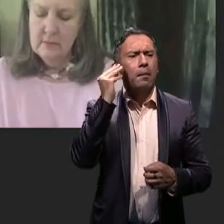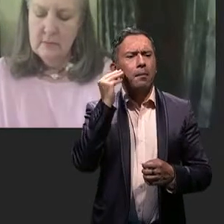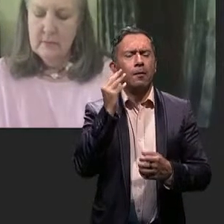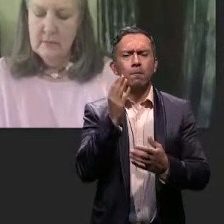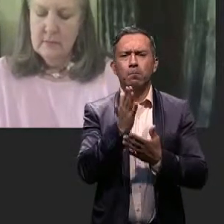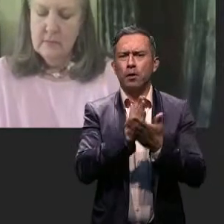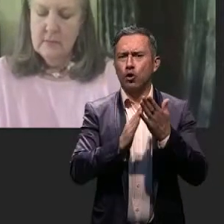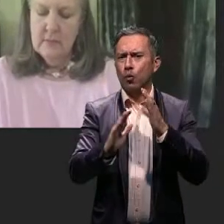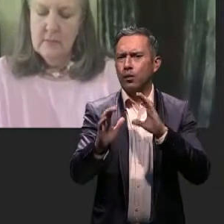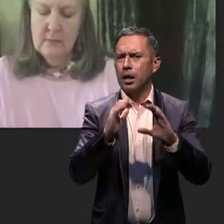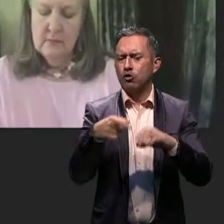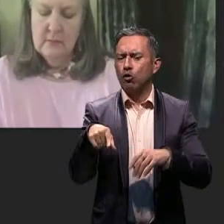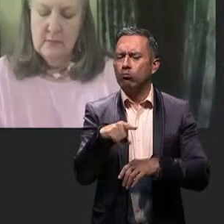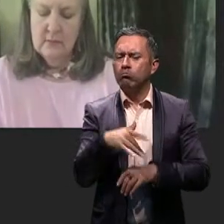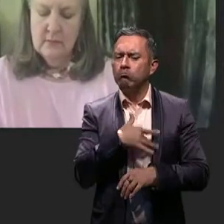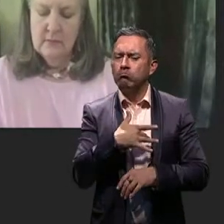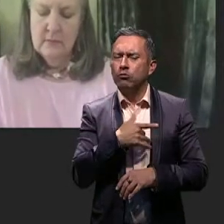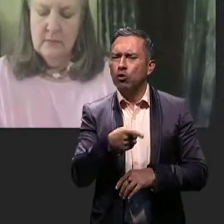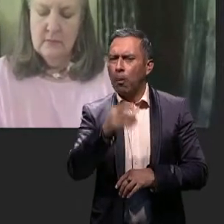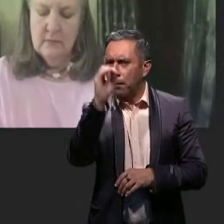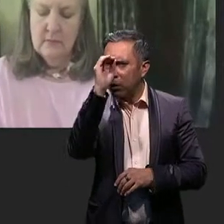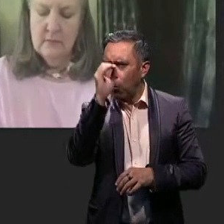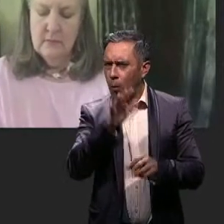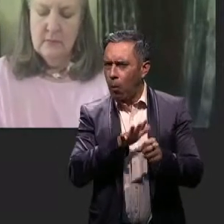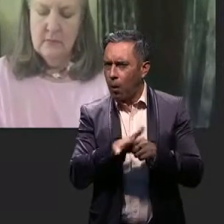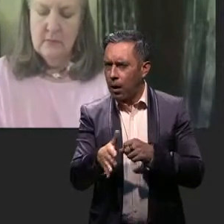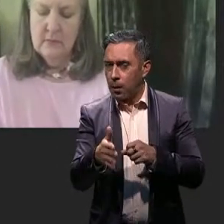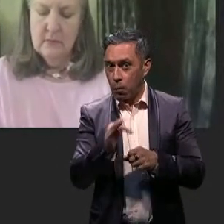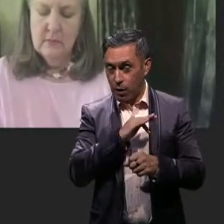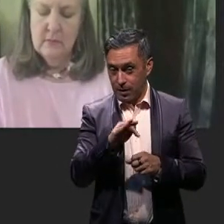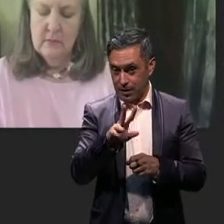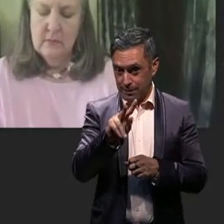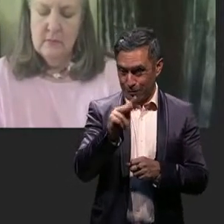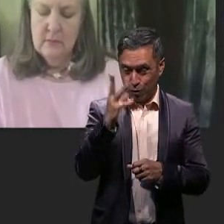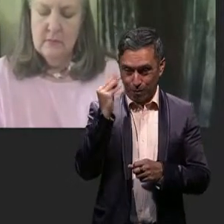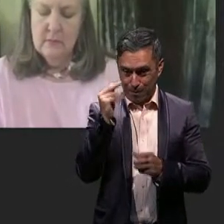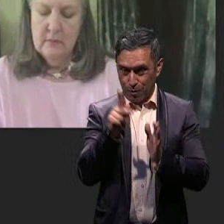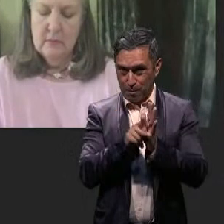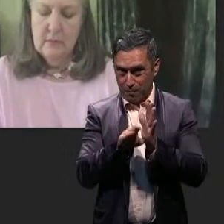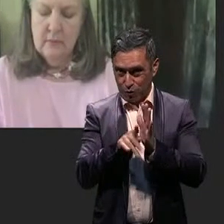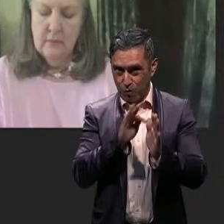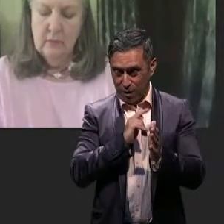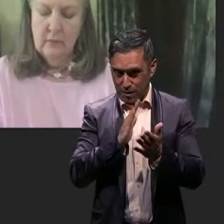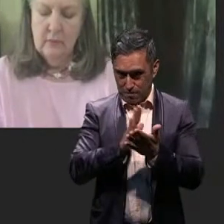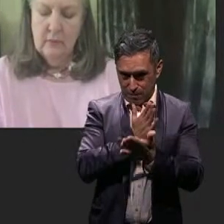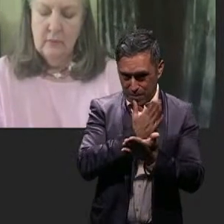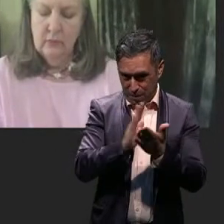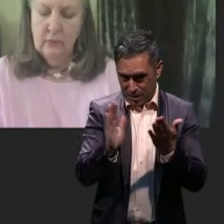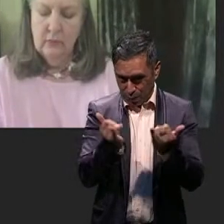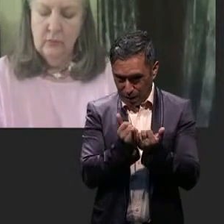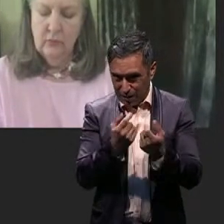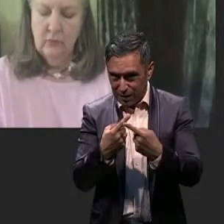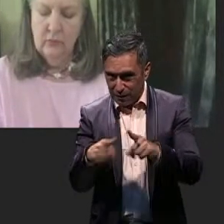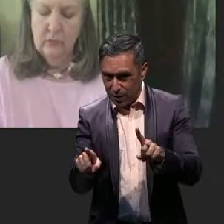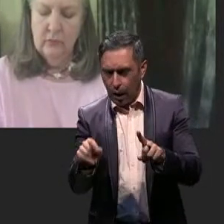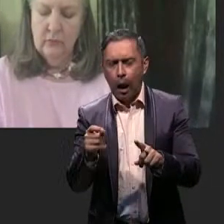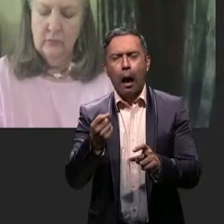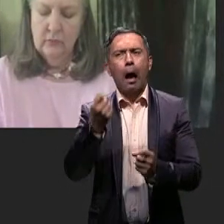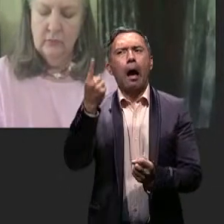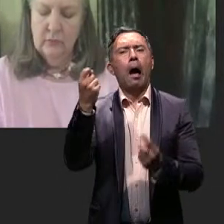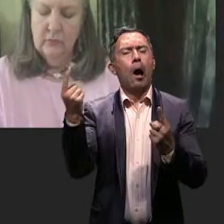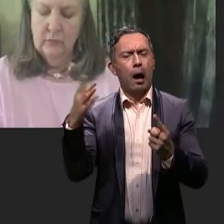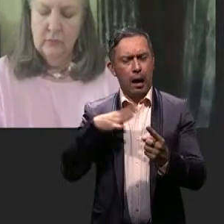the stand of these media, if we can differentiate the media, because of course there